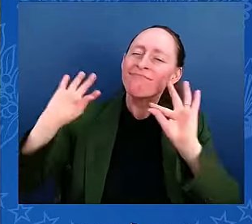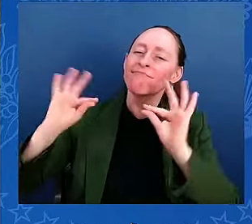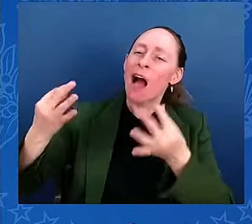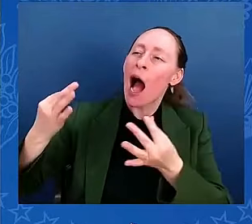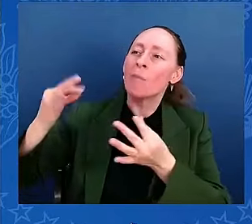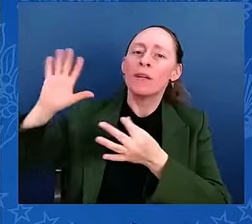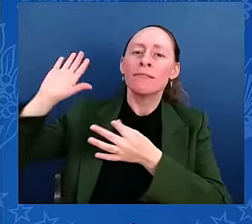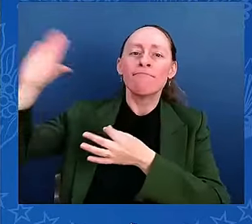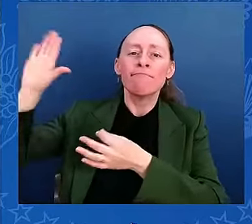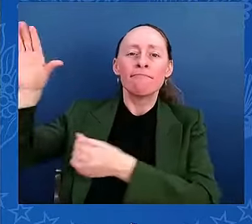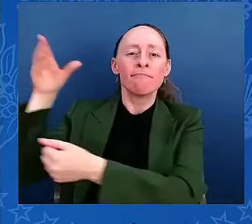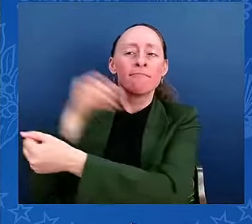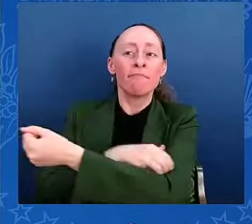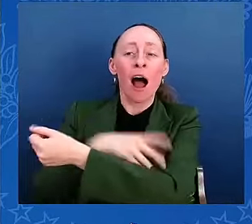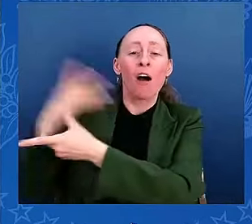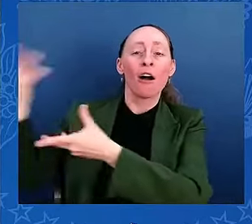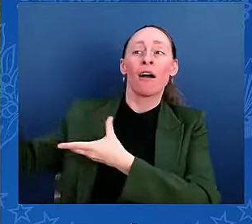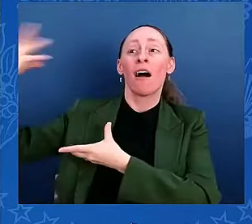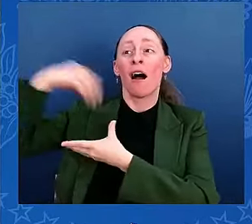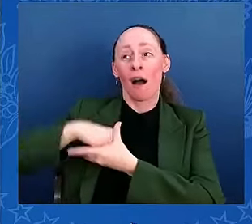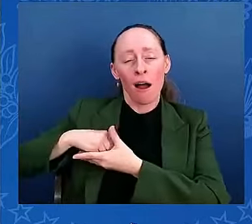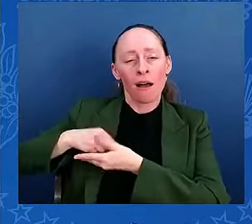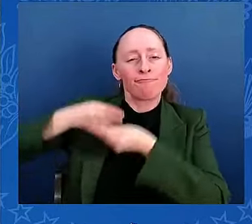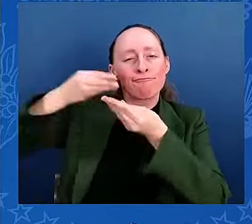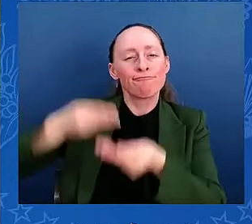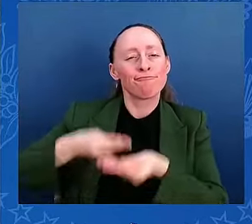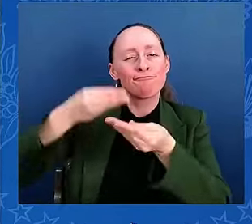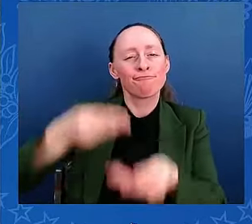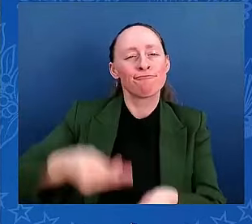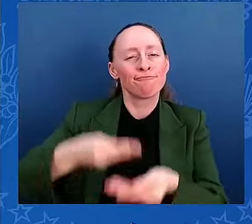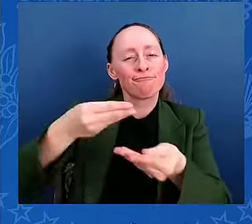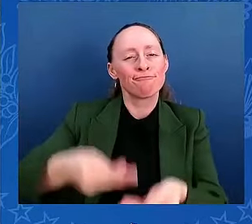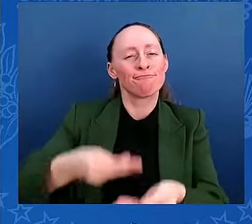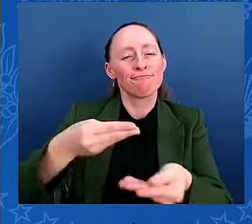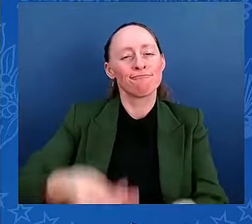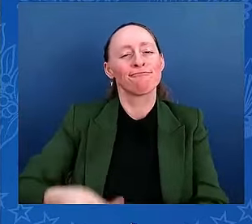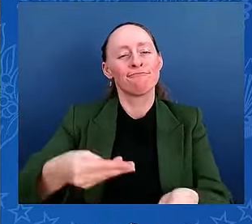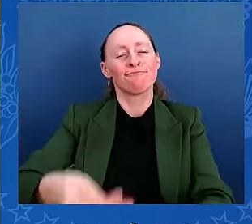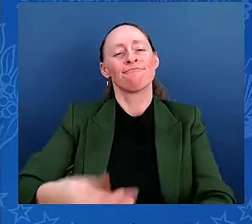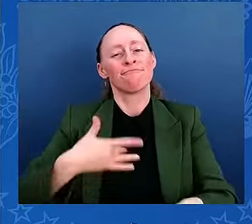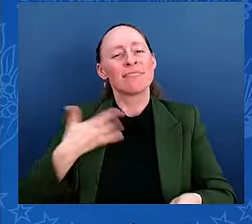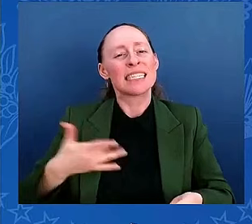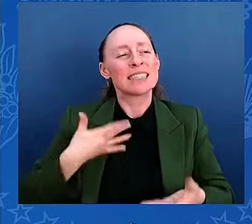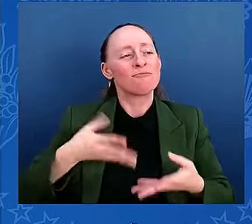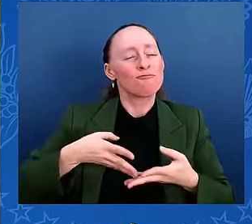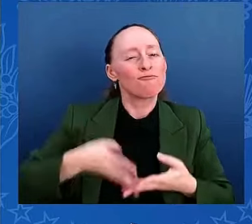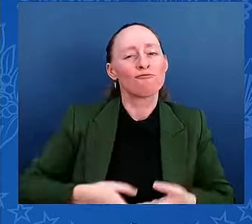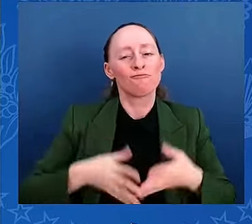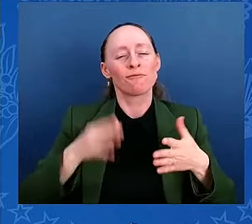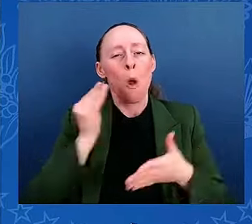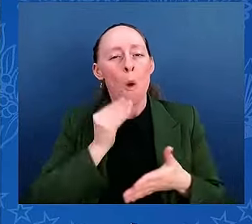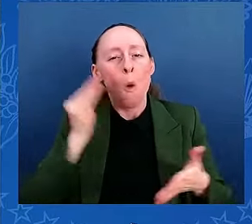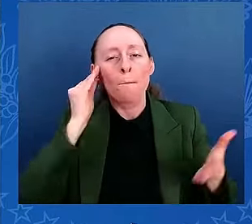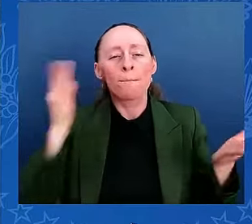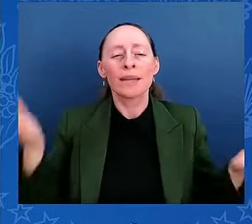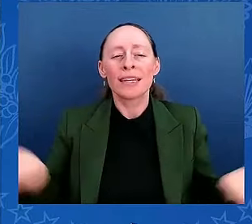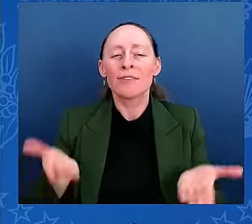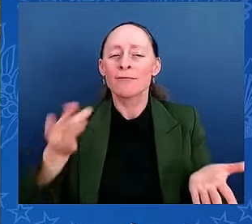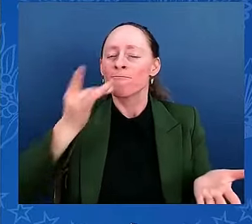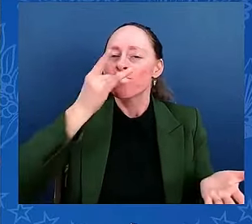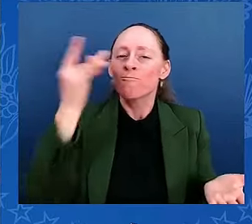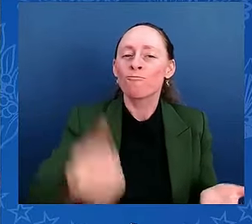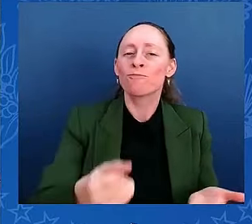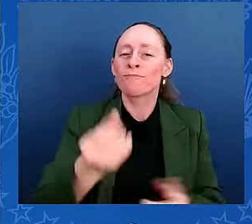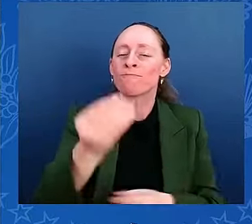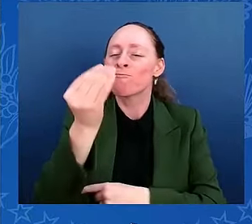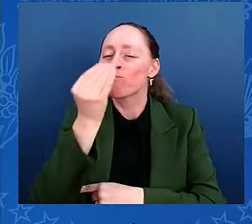feel home, you feel at home, eat good food, and end up with a little something sweet together as